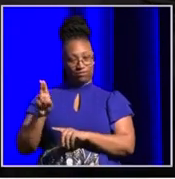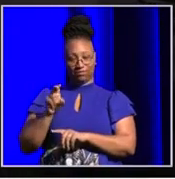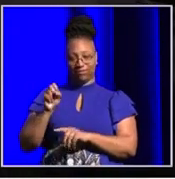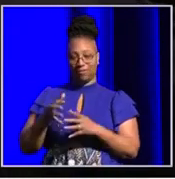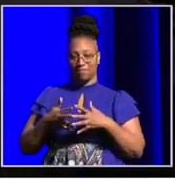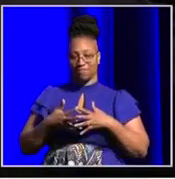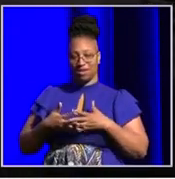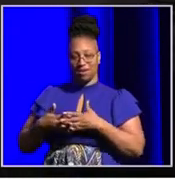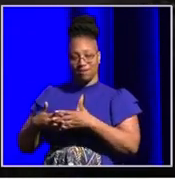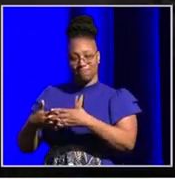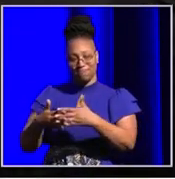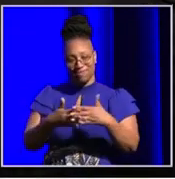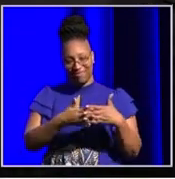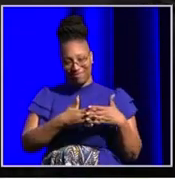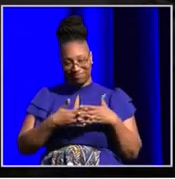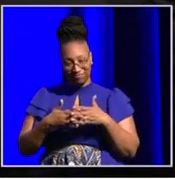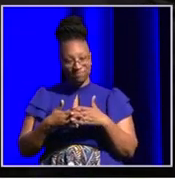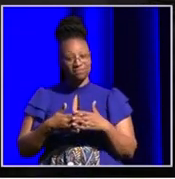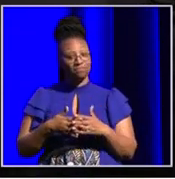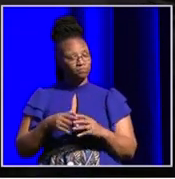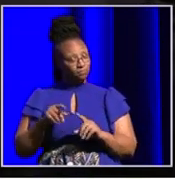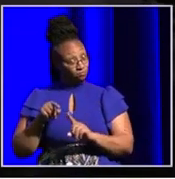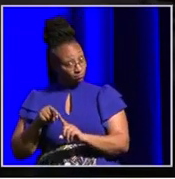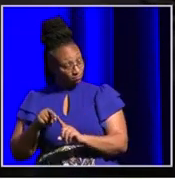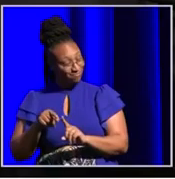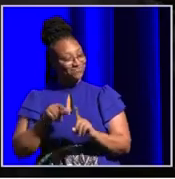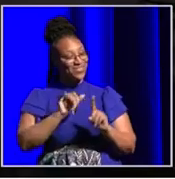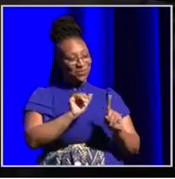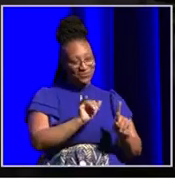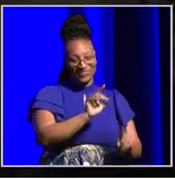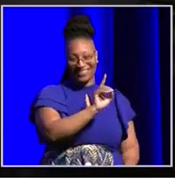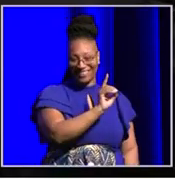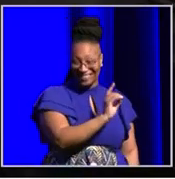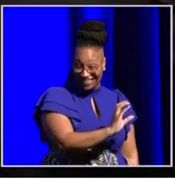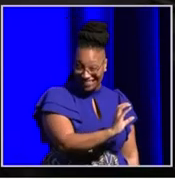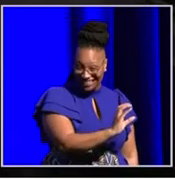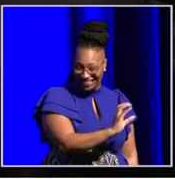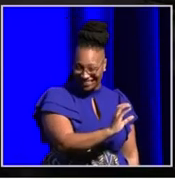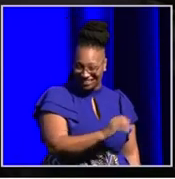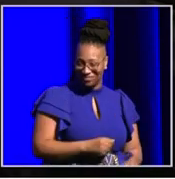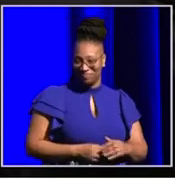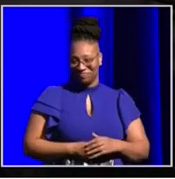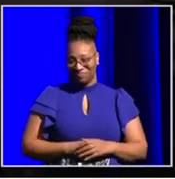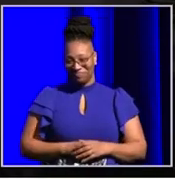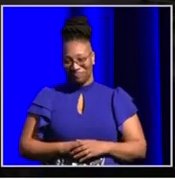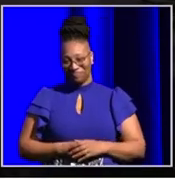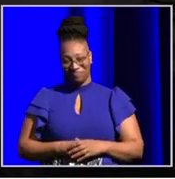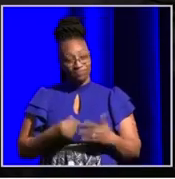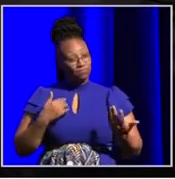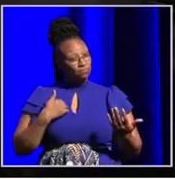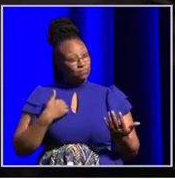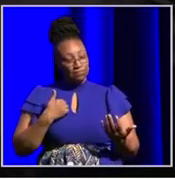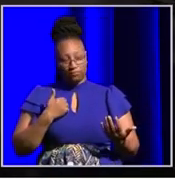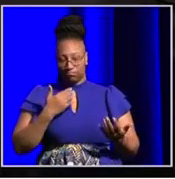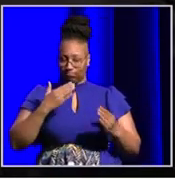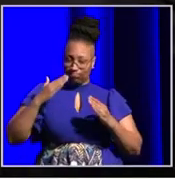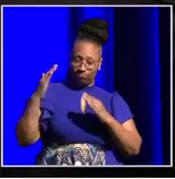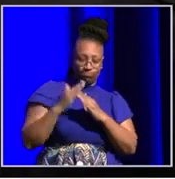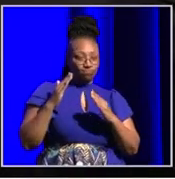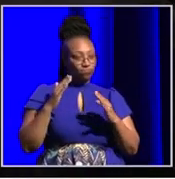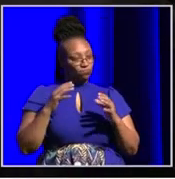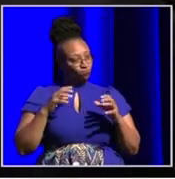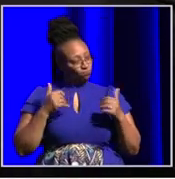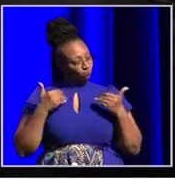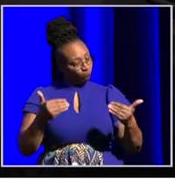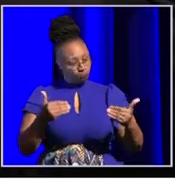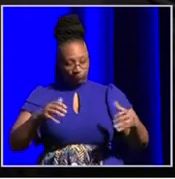And of the District of Columbia. And of the District of Columbia. And will. And will. To the best of my ability. To the best of my ability. Preserve,